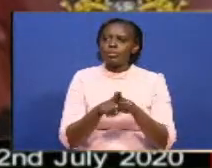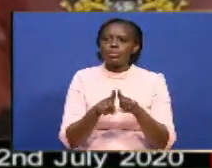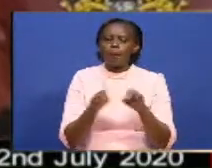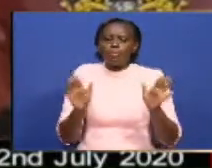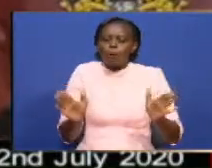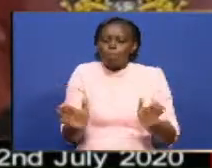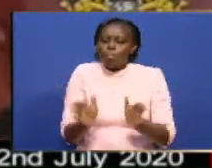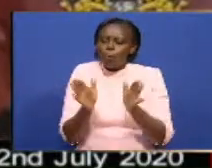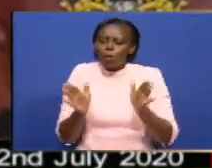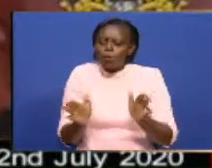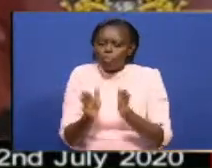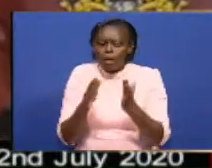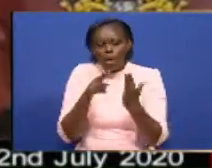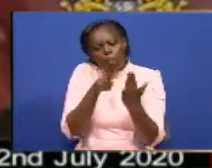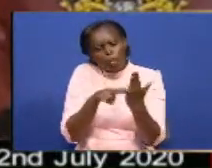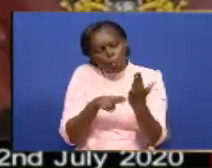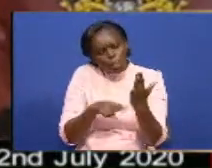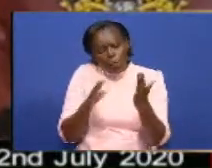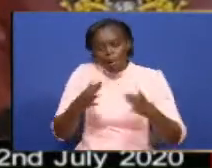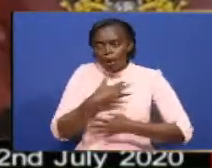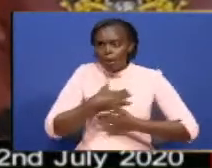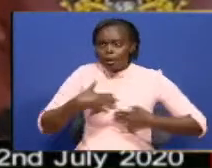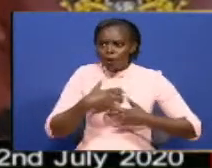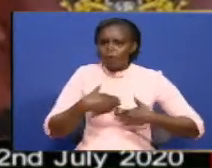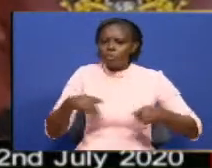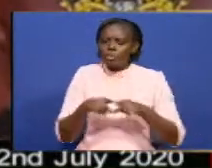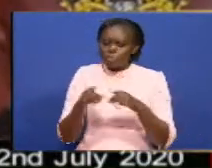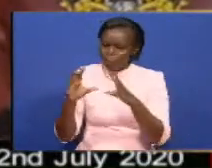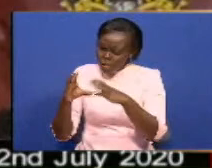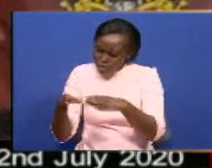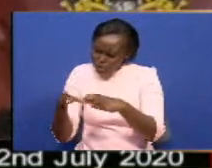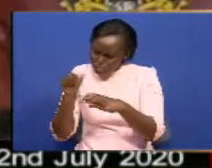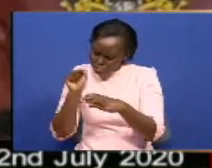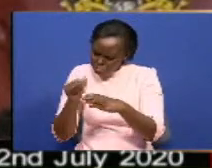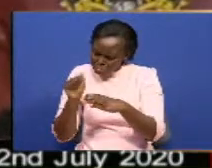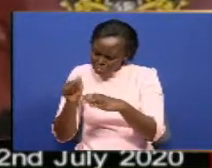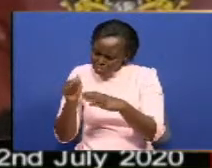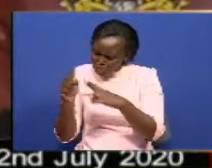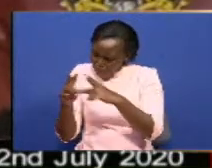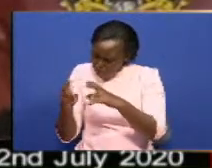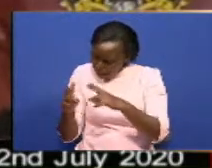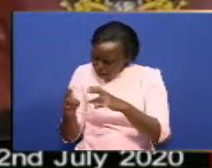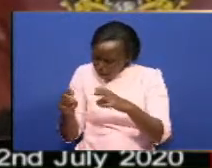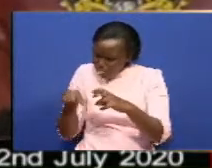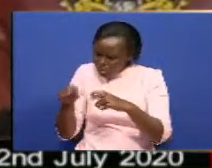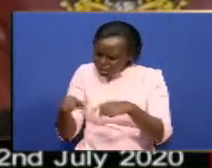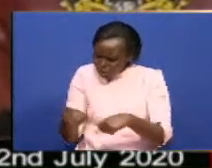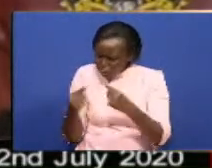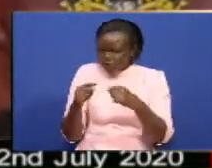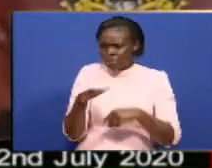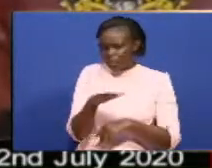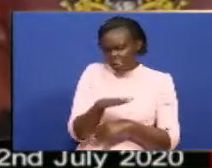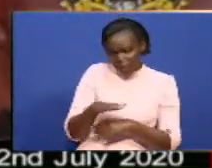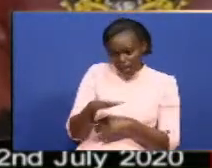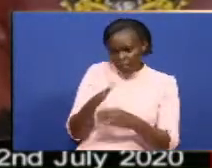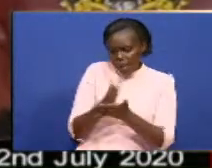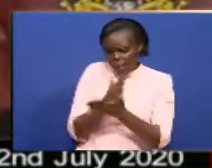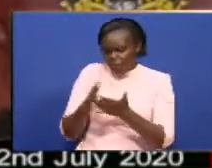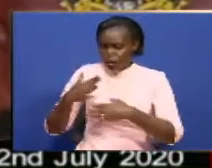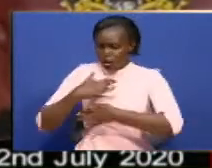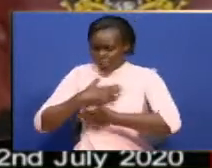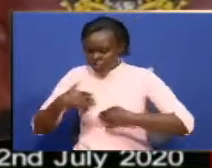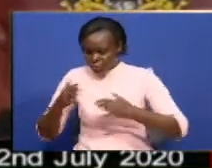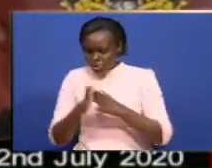of the refugees, we also look at the communities to ensure that those conflictual areas are